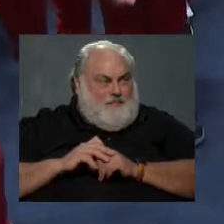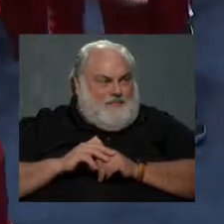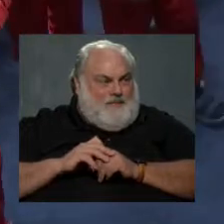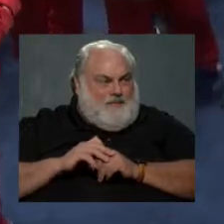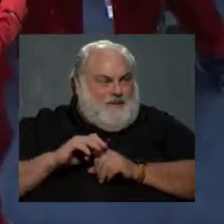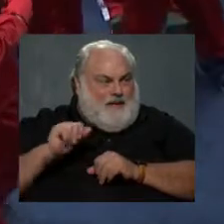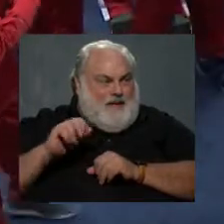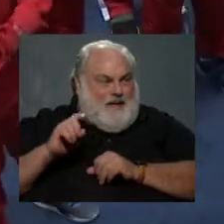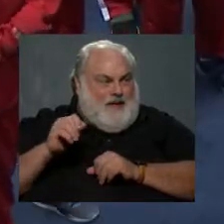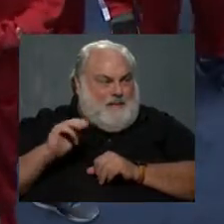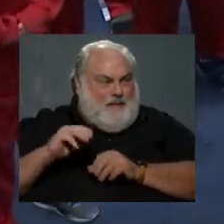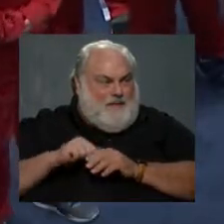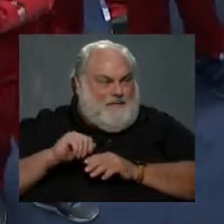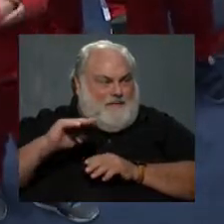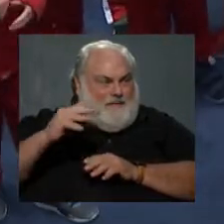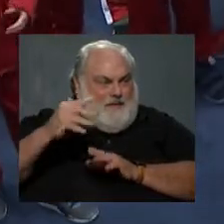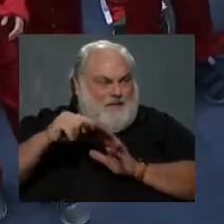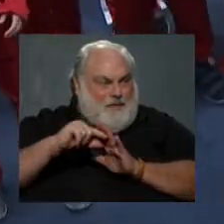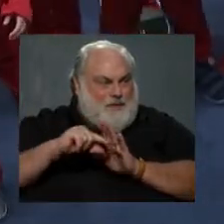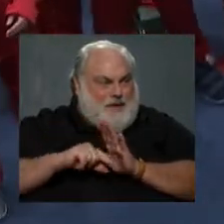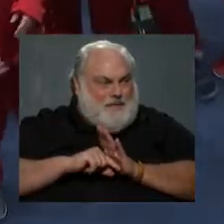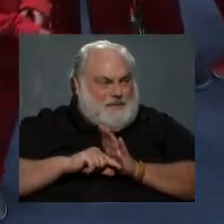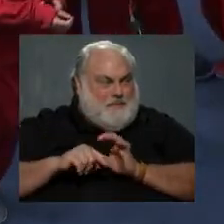My name is Adam, and I am fifth grade.